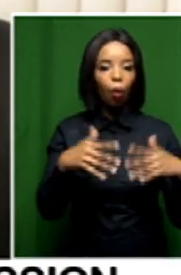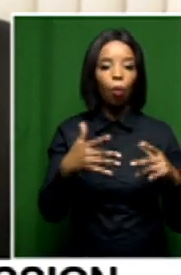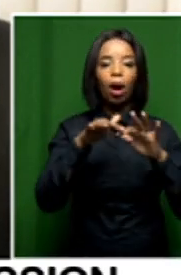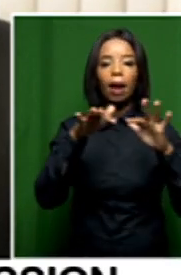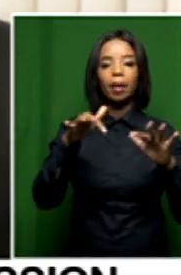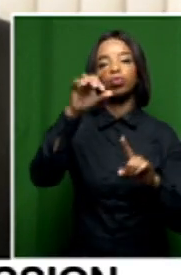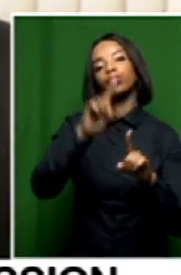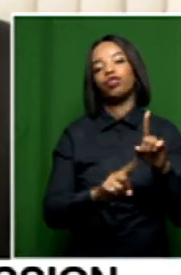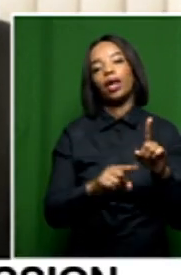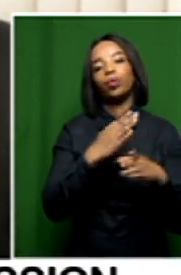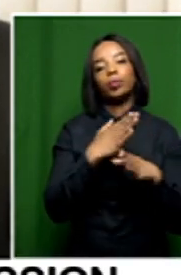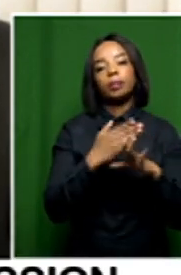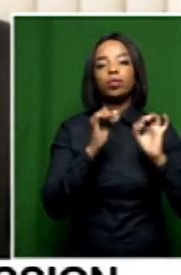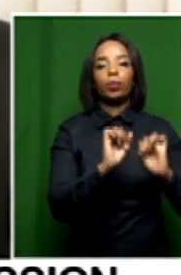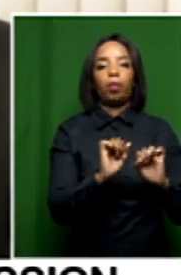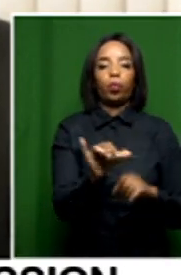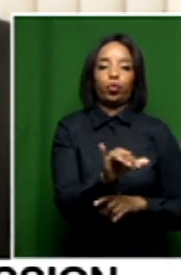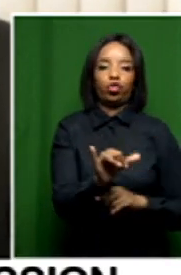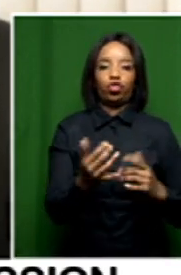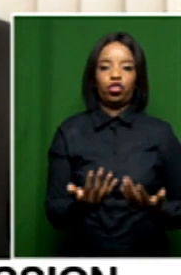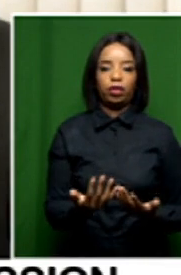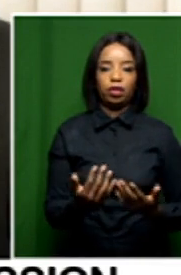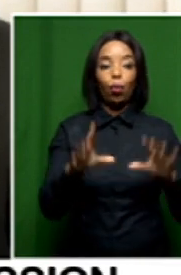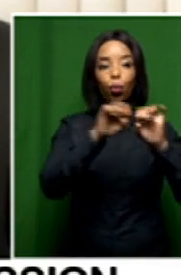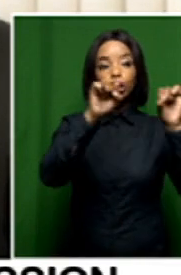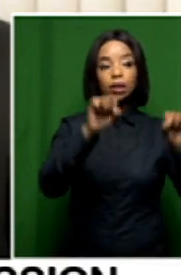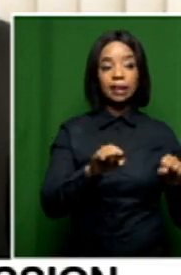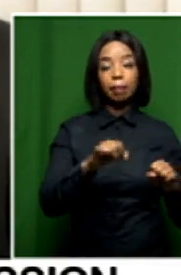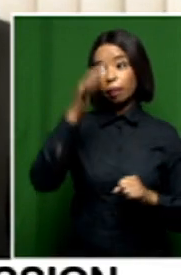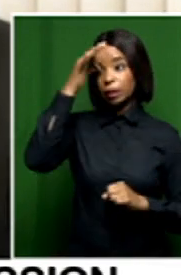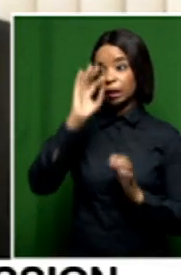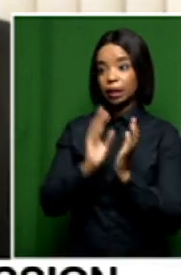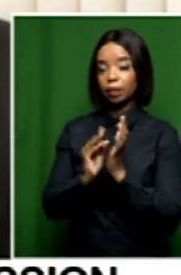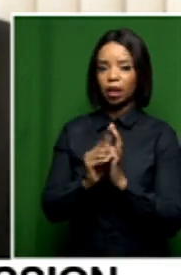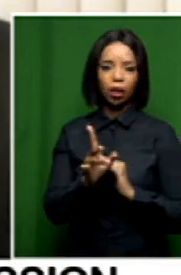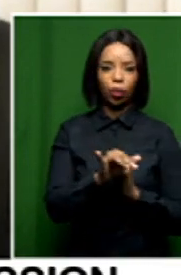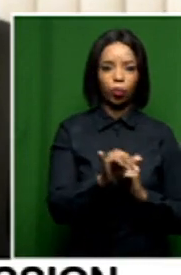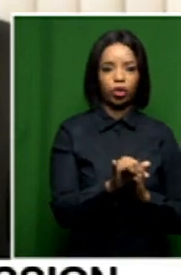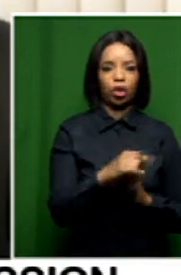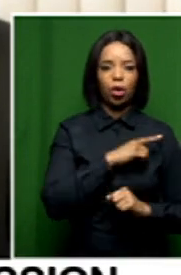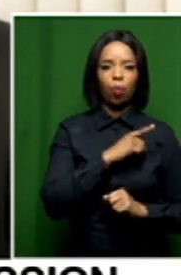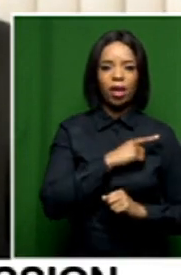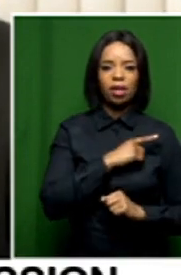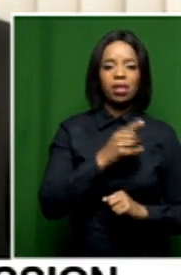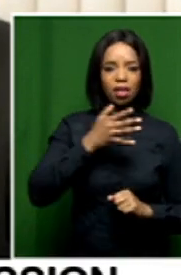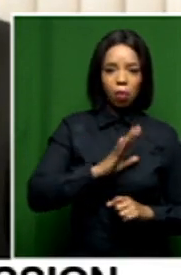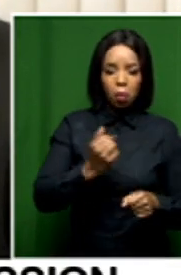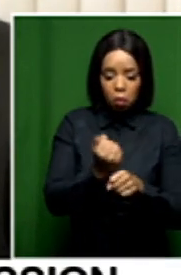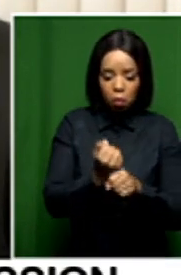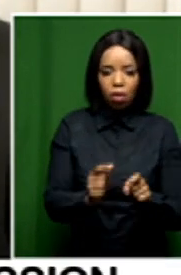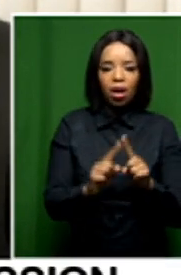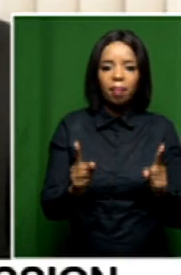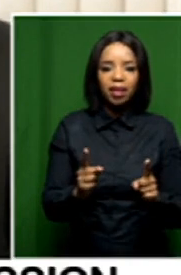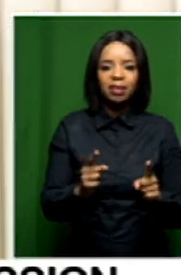capture or is it systems that we have employed that we have so trusted so much that we don't want to change, and yet they produce the same